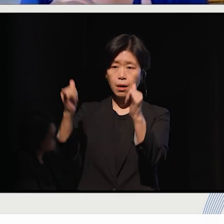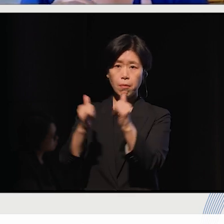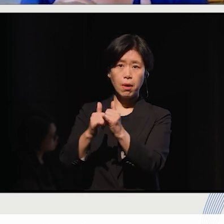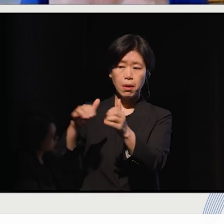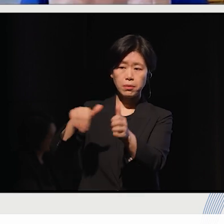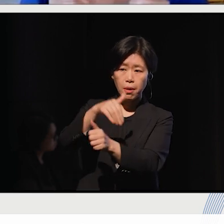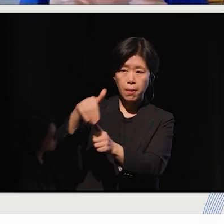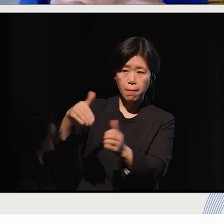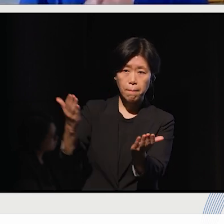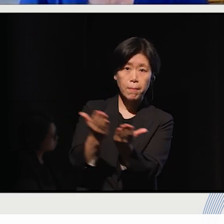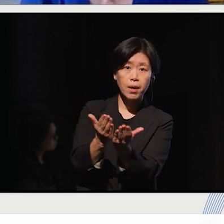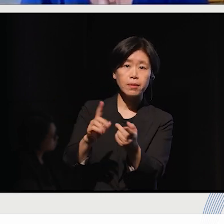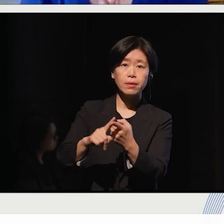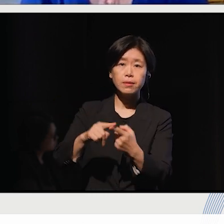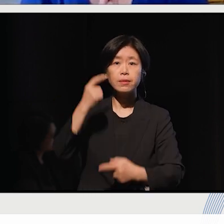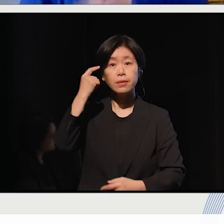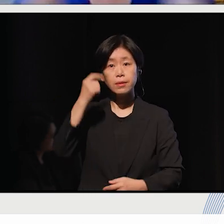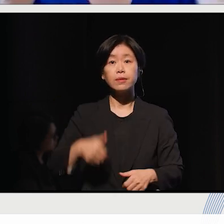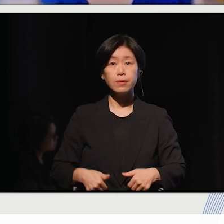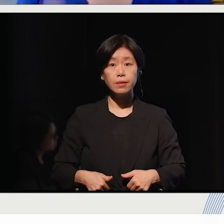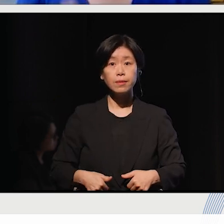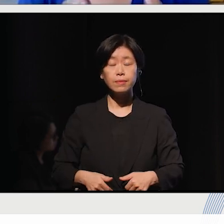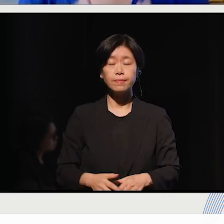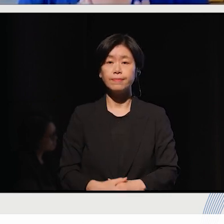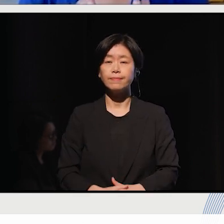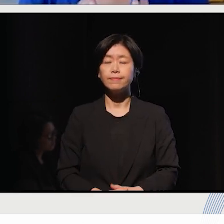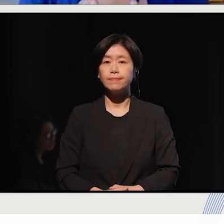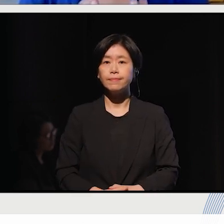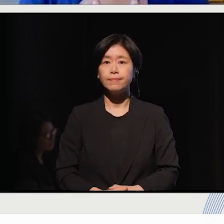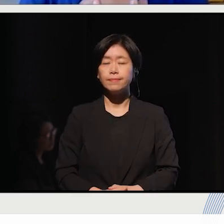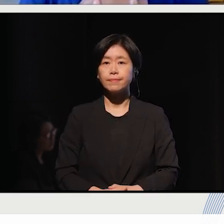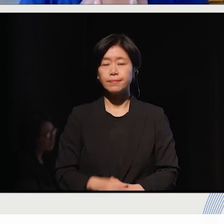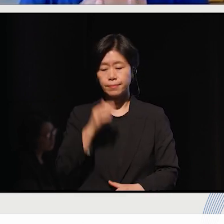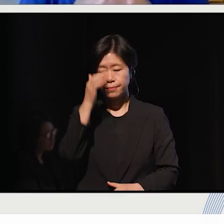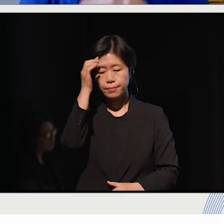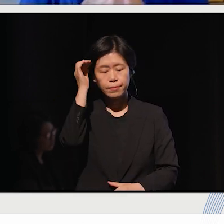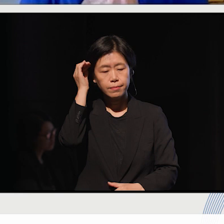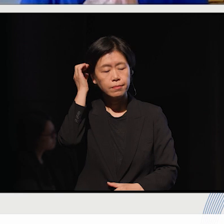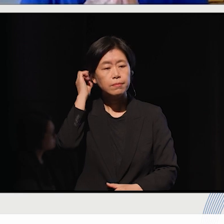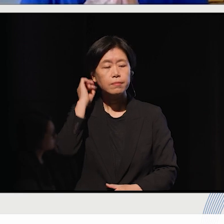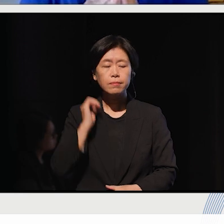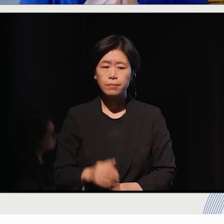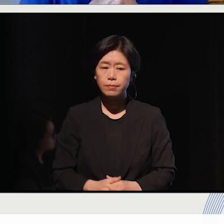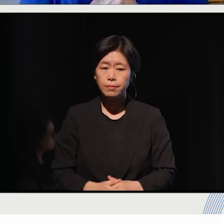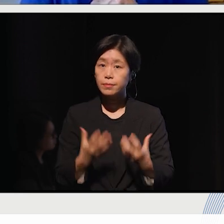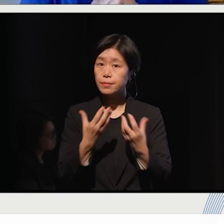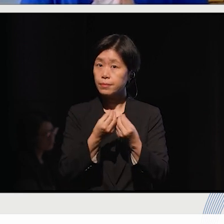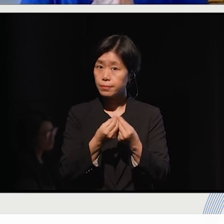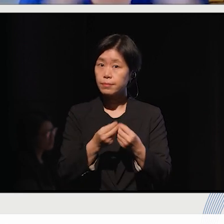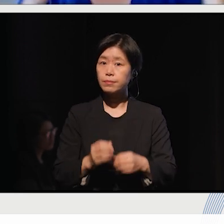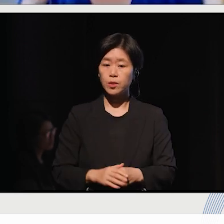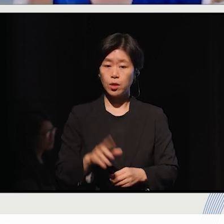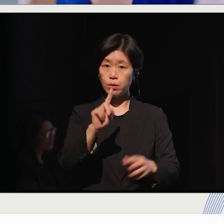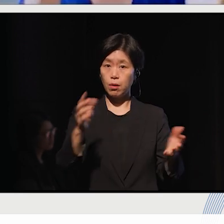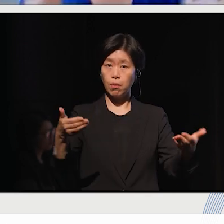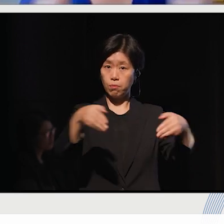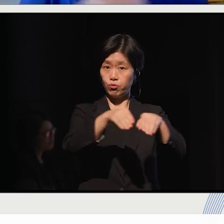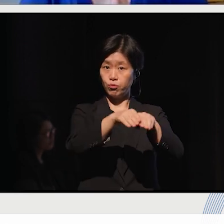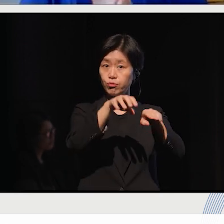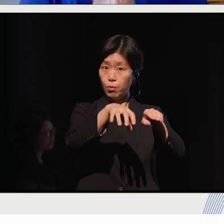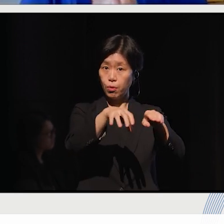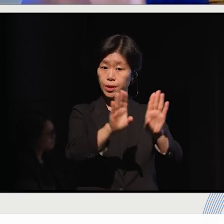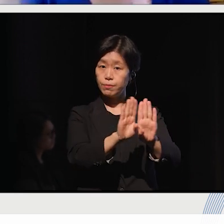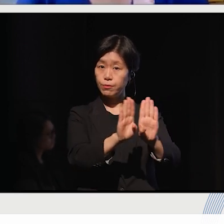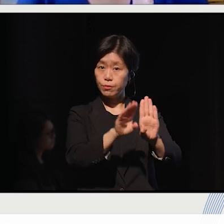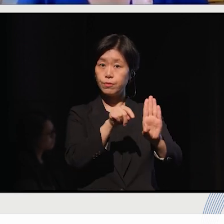of the experience. So for example, when you come to an entrance, to a building and there's a sign that says enter here,